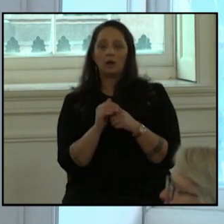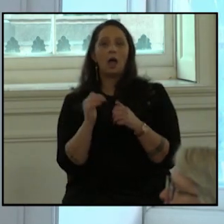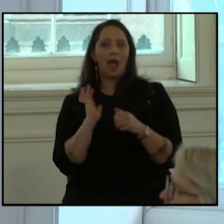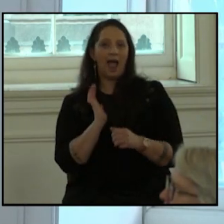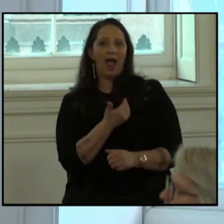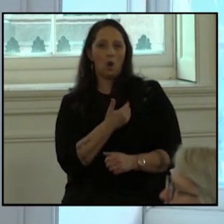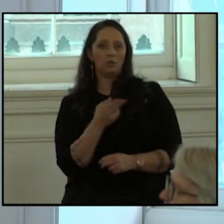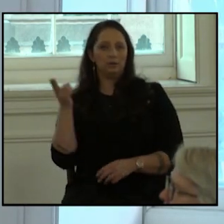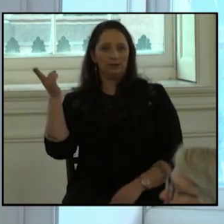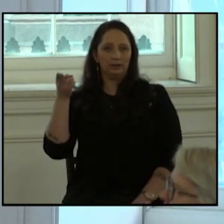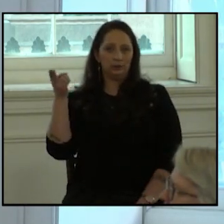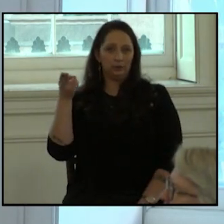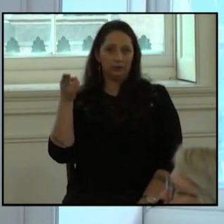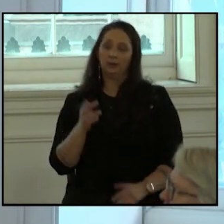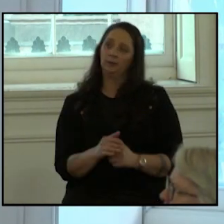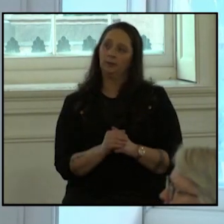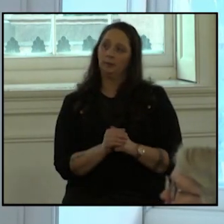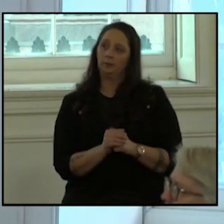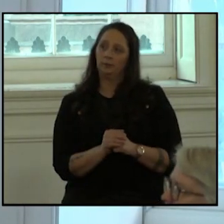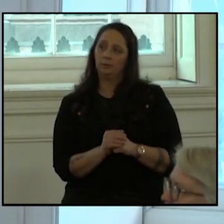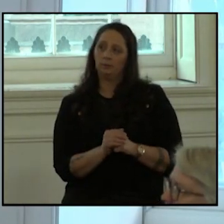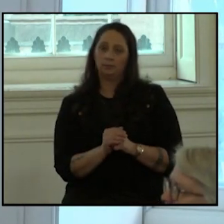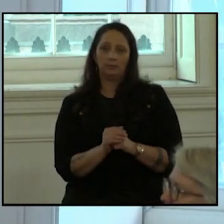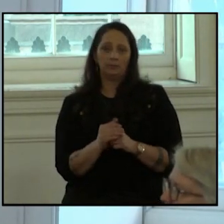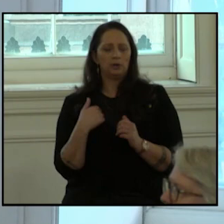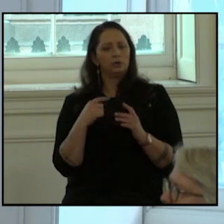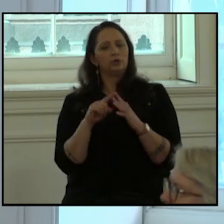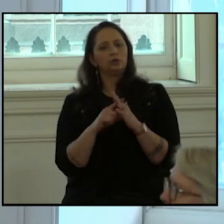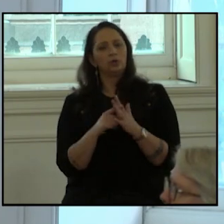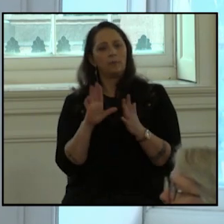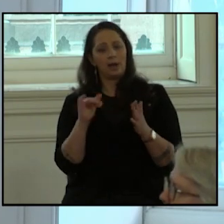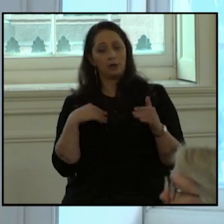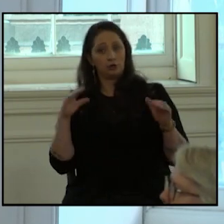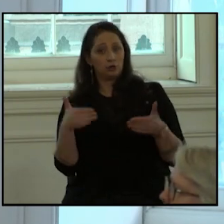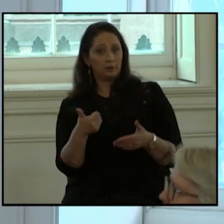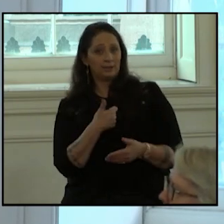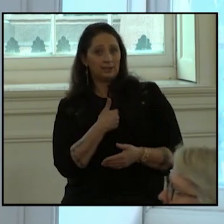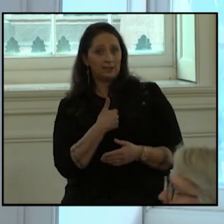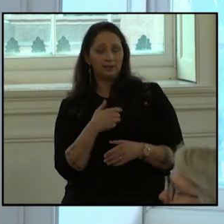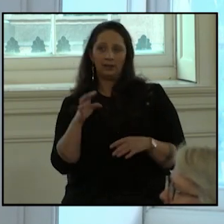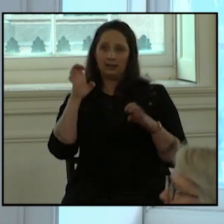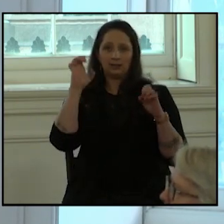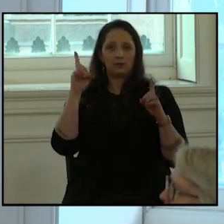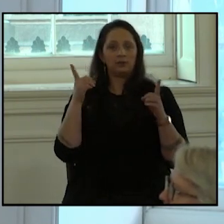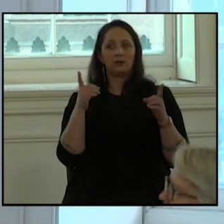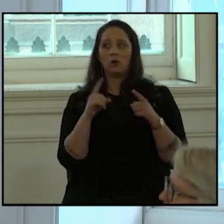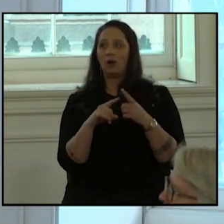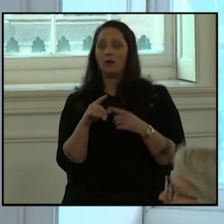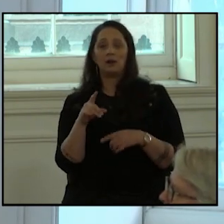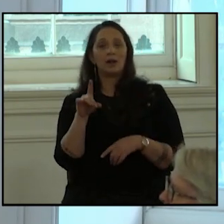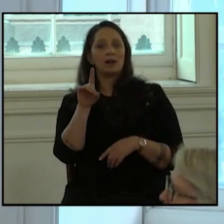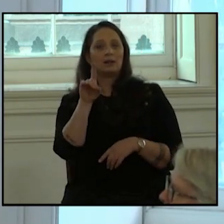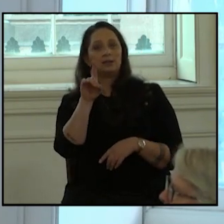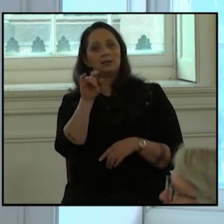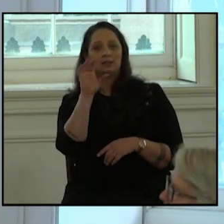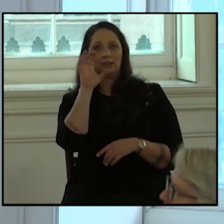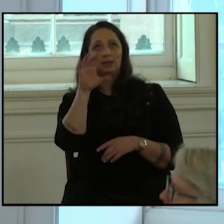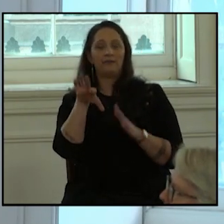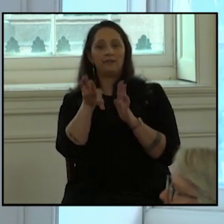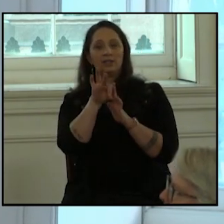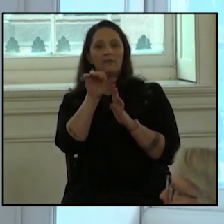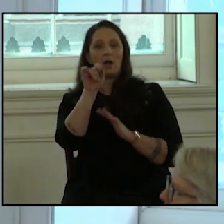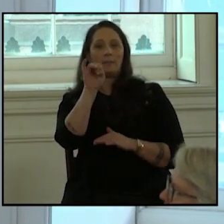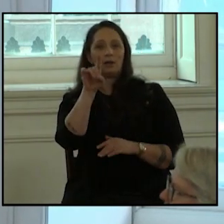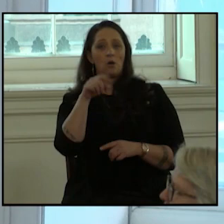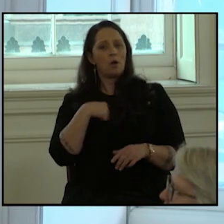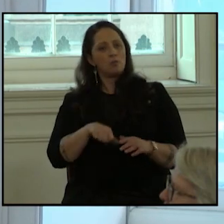history. And I started by introducing myself, Executive Director of Discovering Amistad. I'm very proud